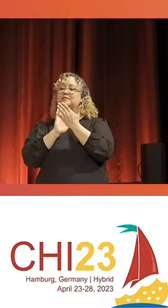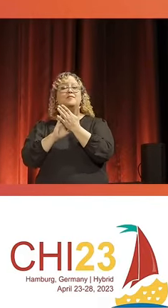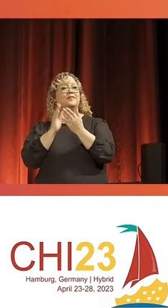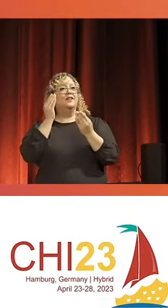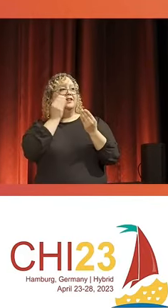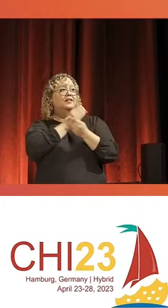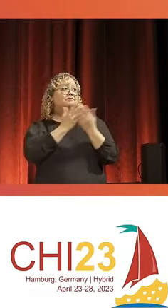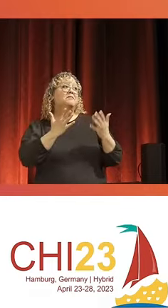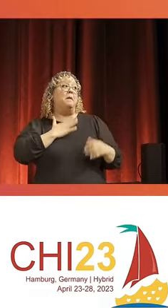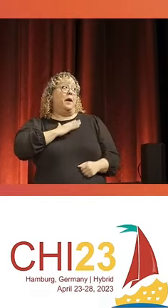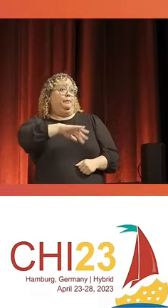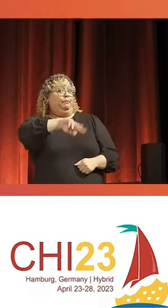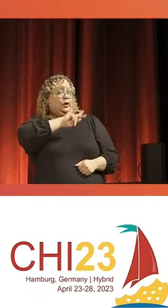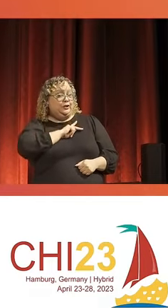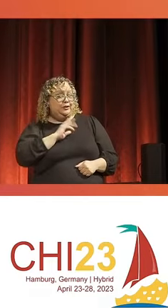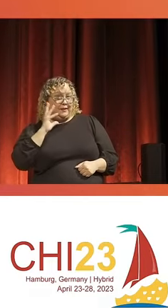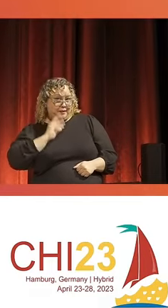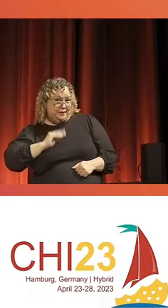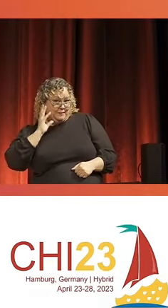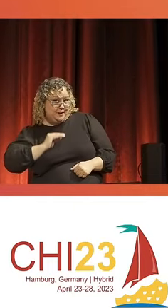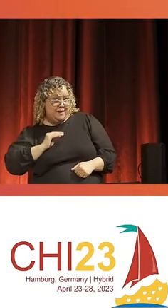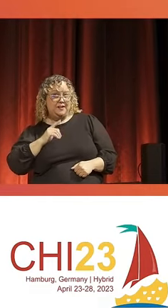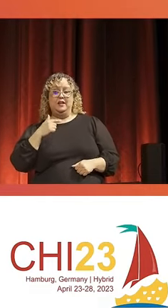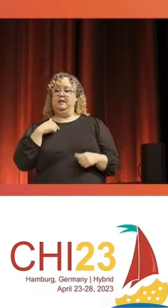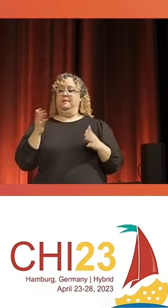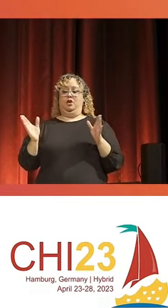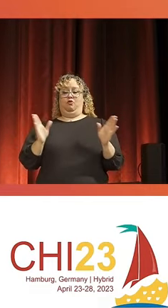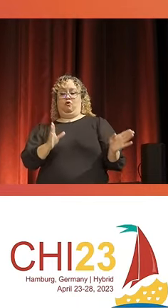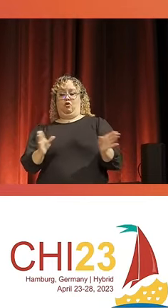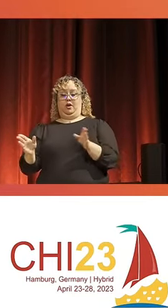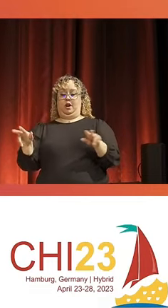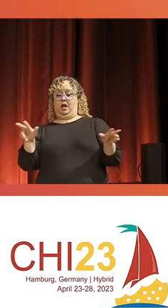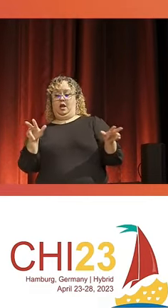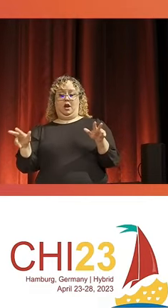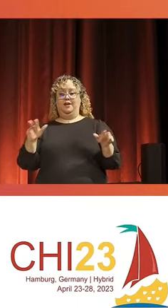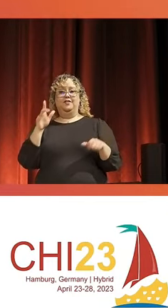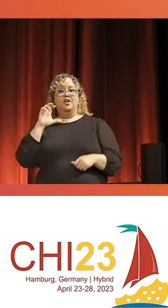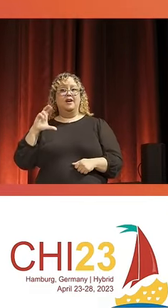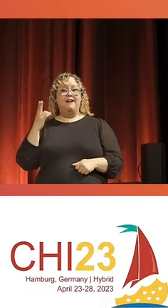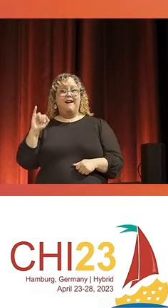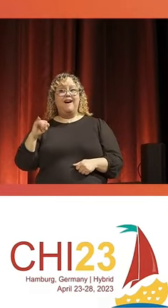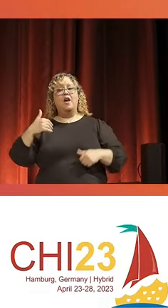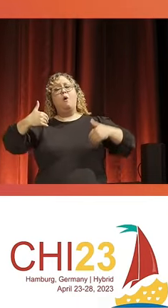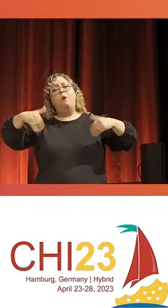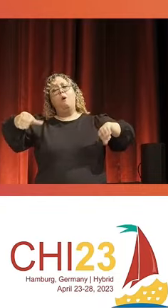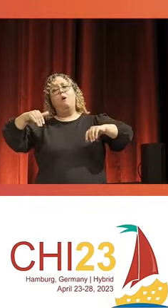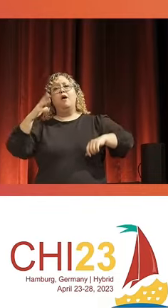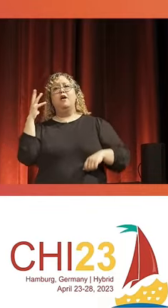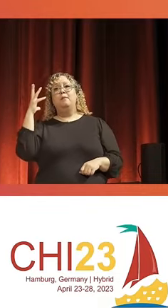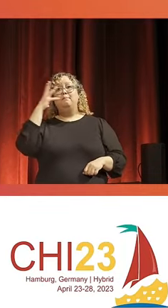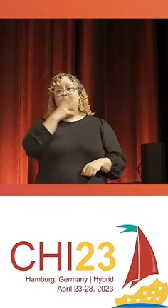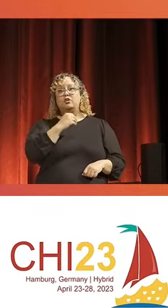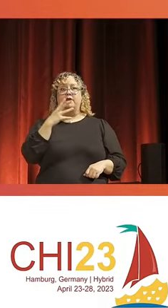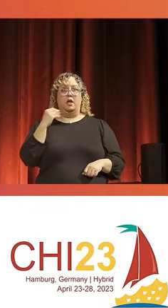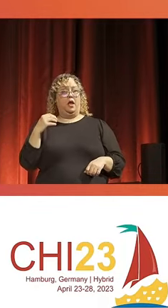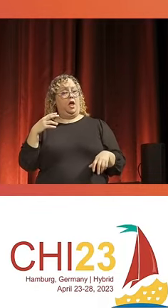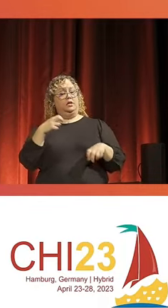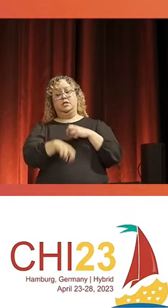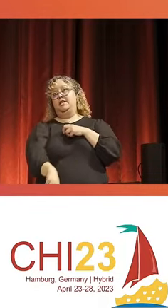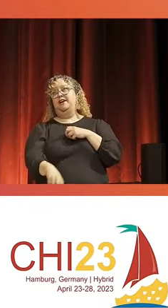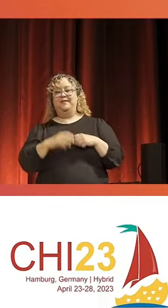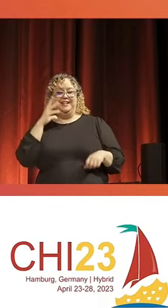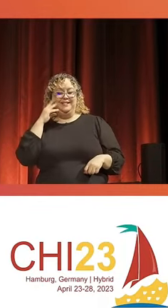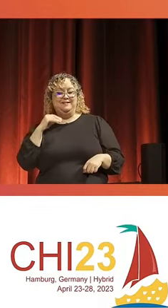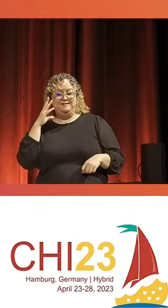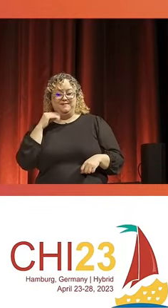tell you from personal experience that being an organizer for Kai is one of the most beautiful and tumultuous experiences one can have.